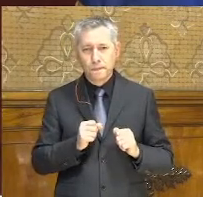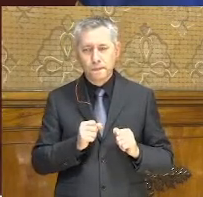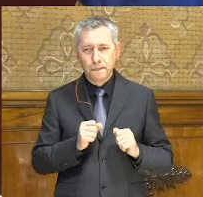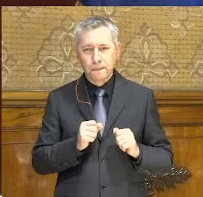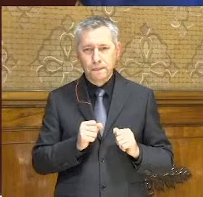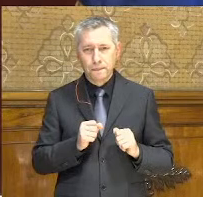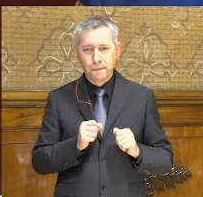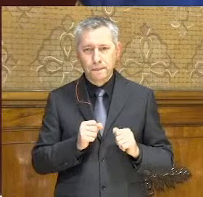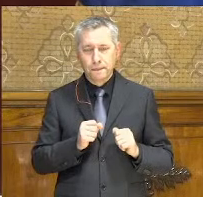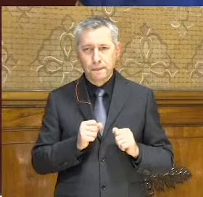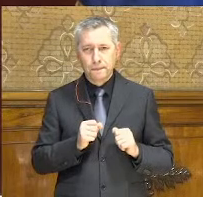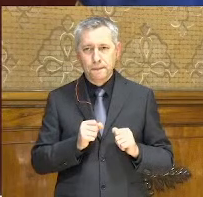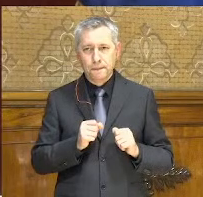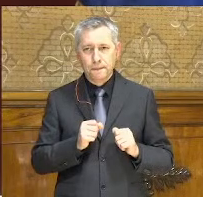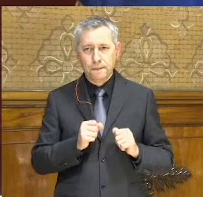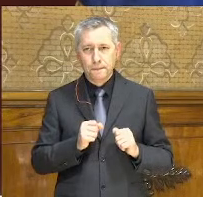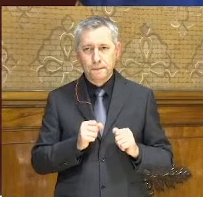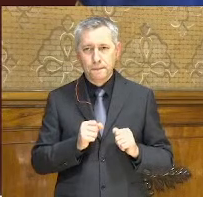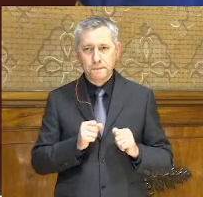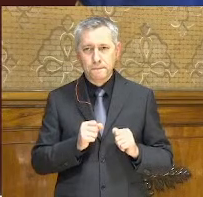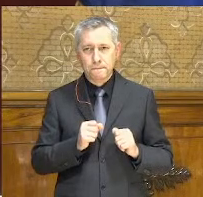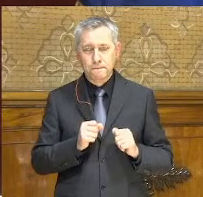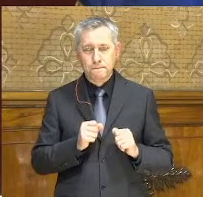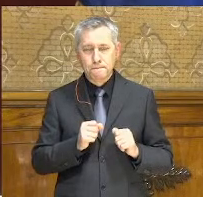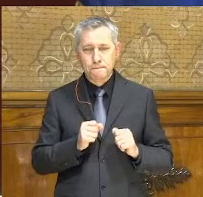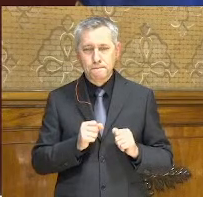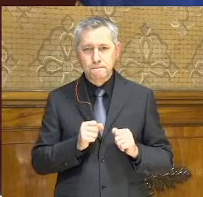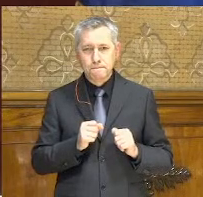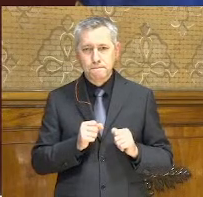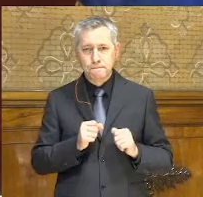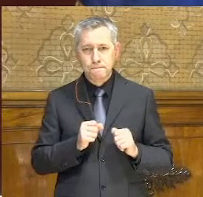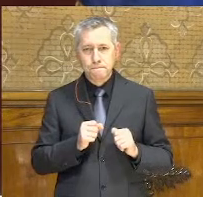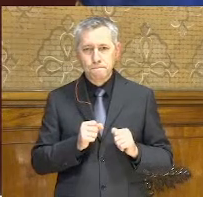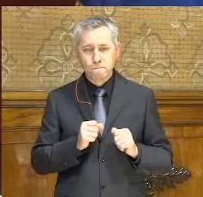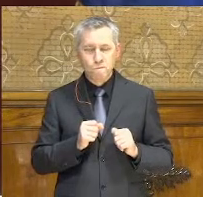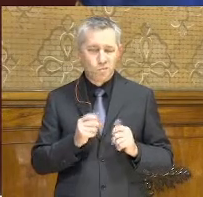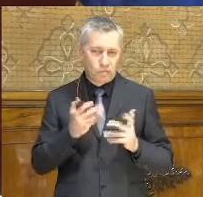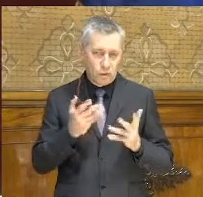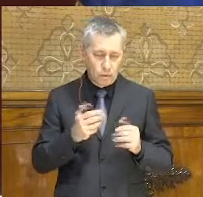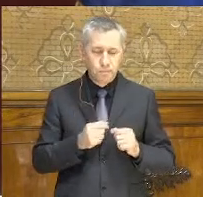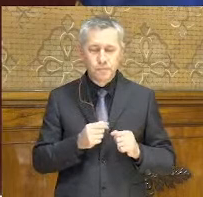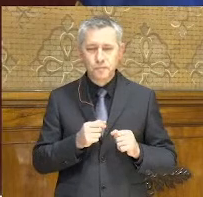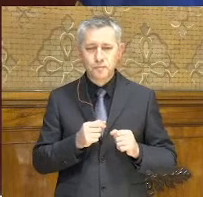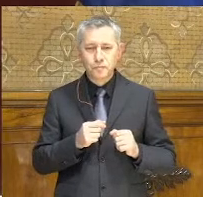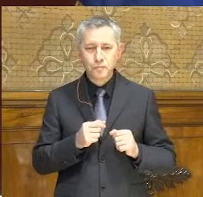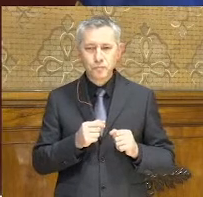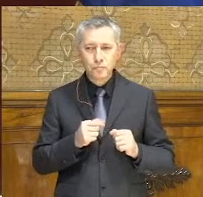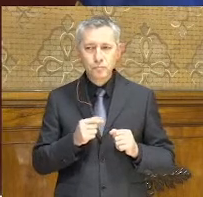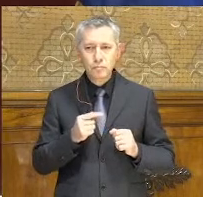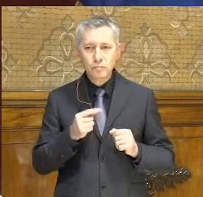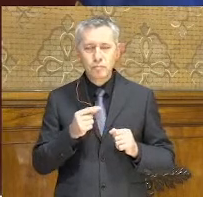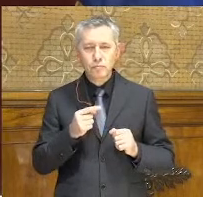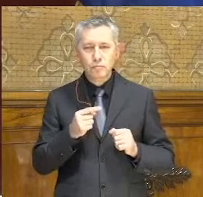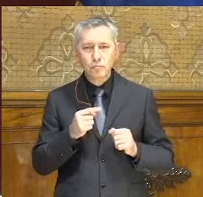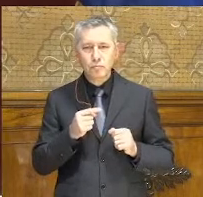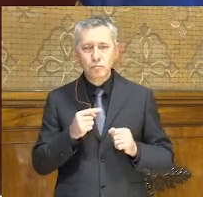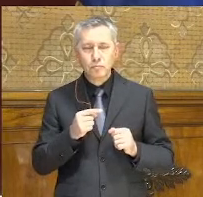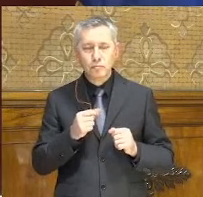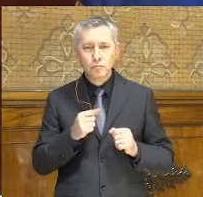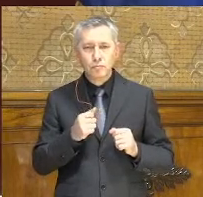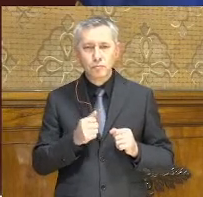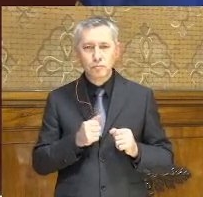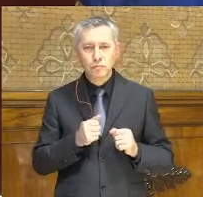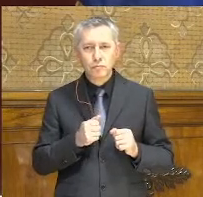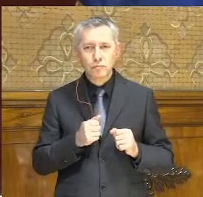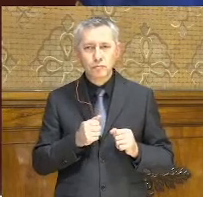that to be racially tethered, to be racially tethered, to be